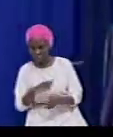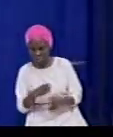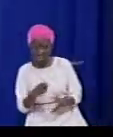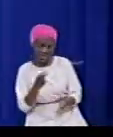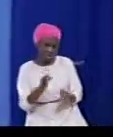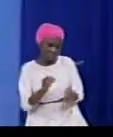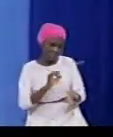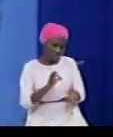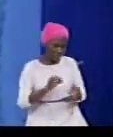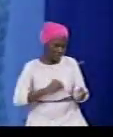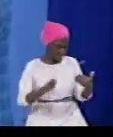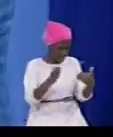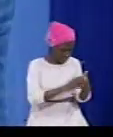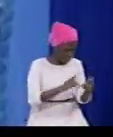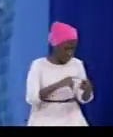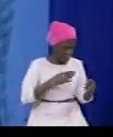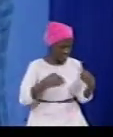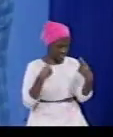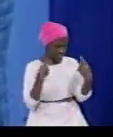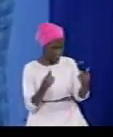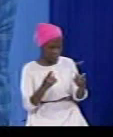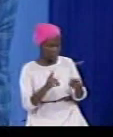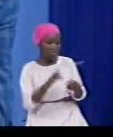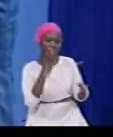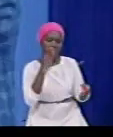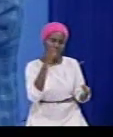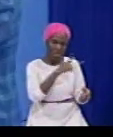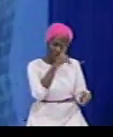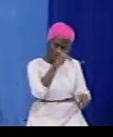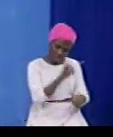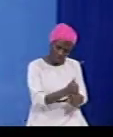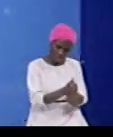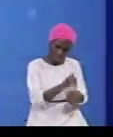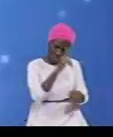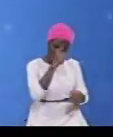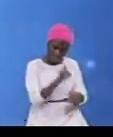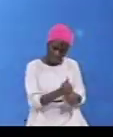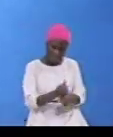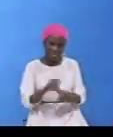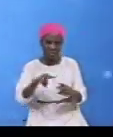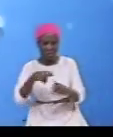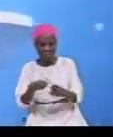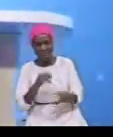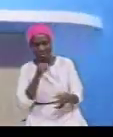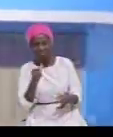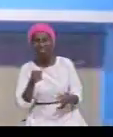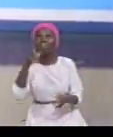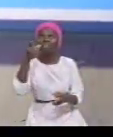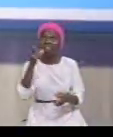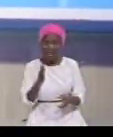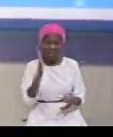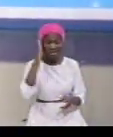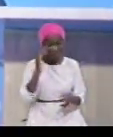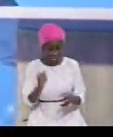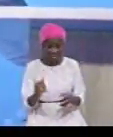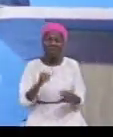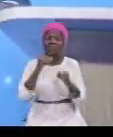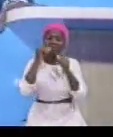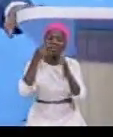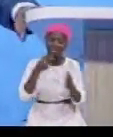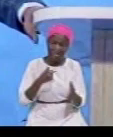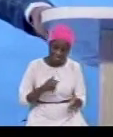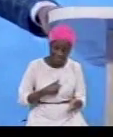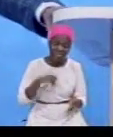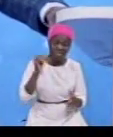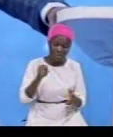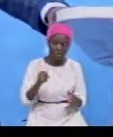back to that evil habit or not, whether I go back to whatever it is, God will still bless me. No, there's a condition. It's a